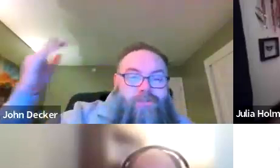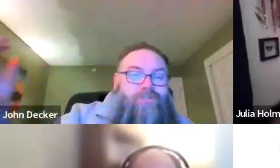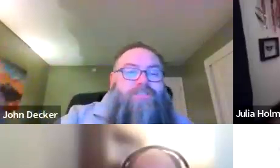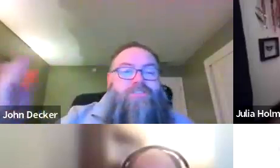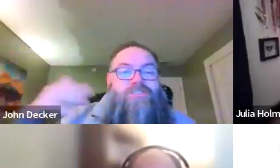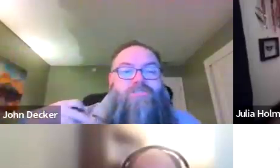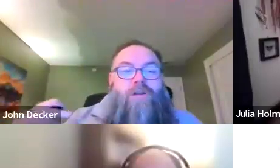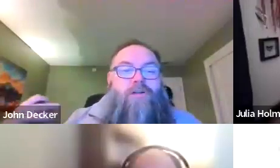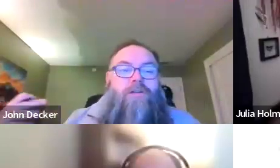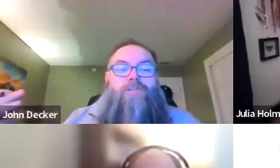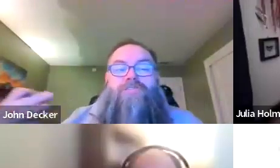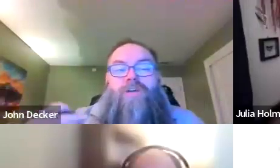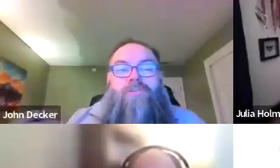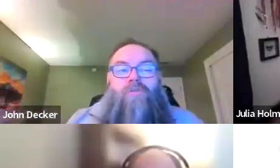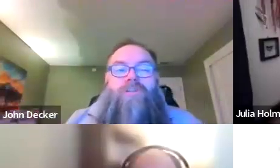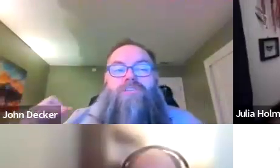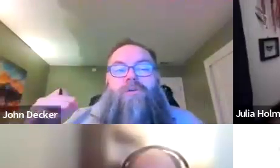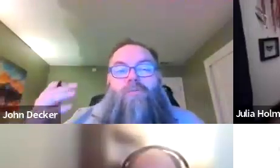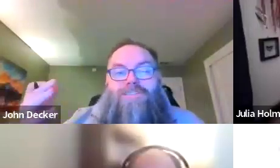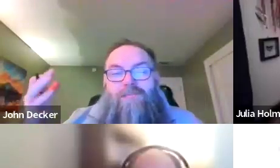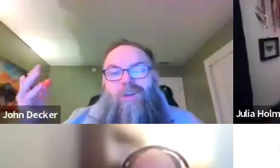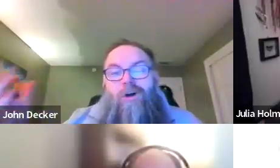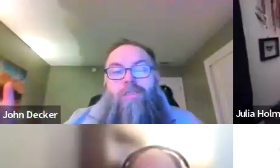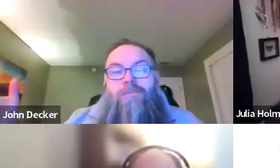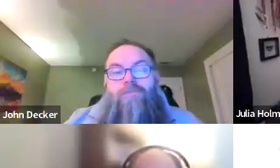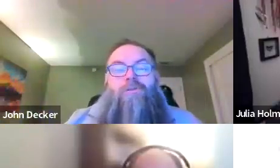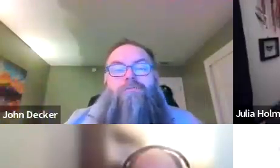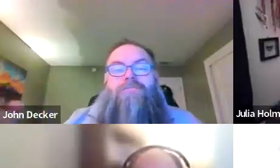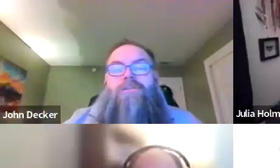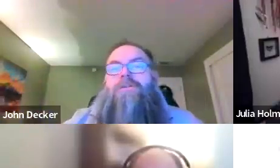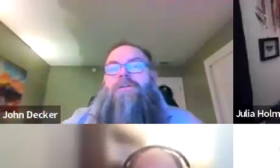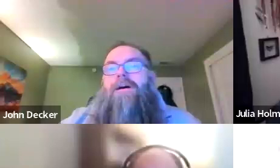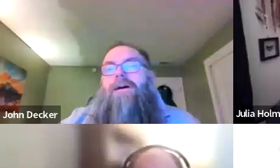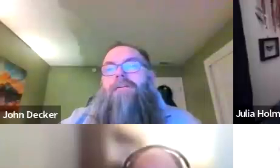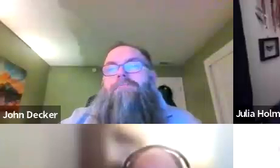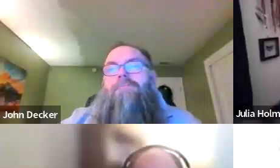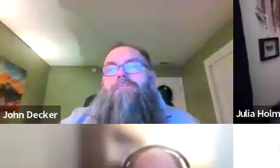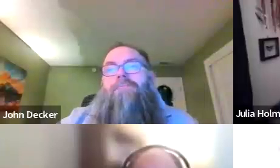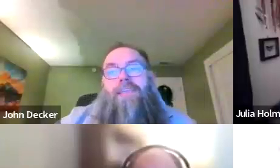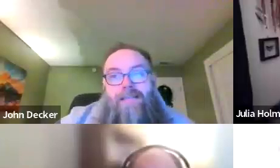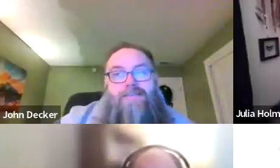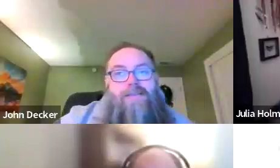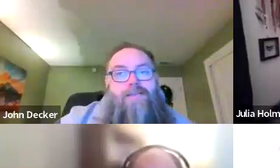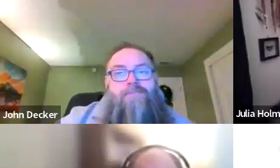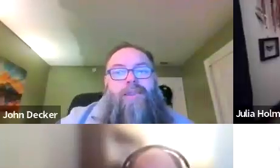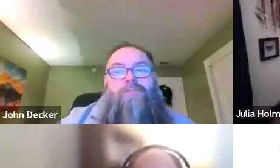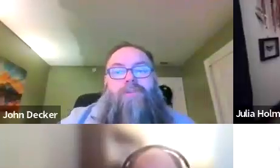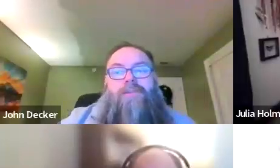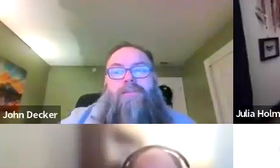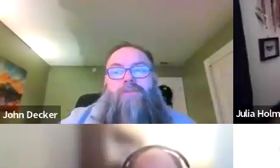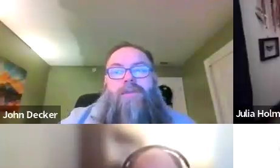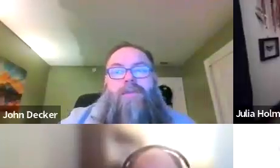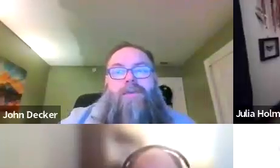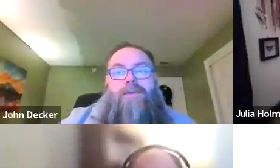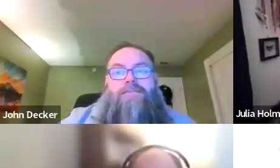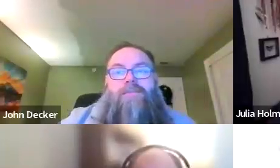of the ones that are doing the transitions where there's still kind of a question about what's going to be on the forms. Um, but yes, the plan